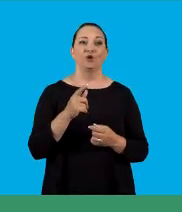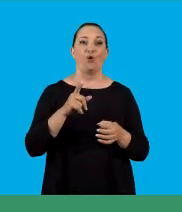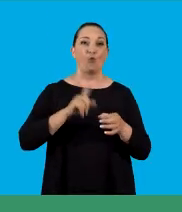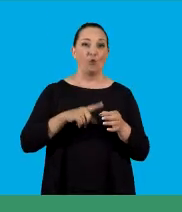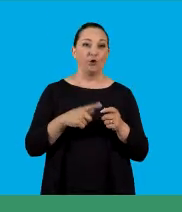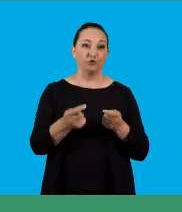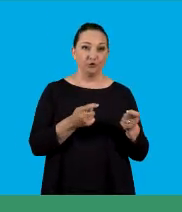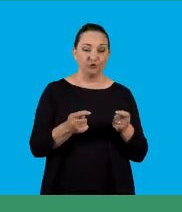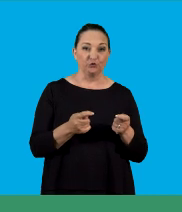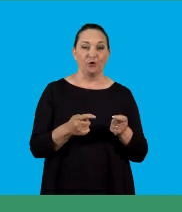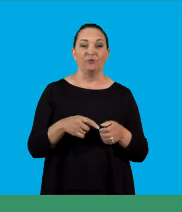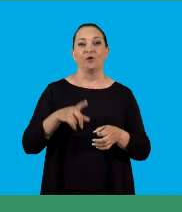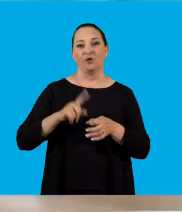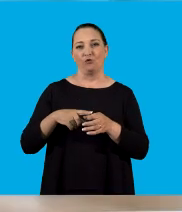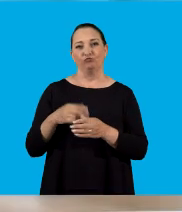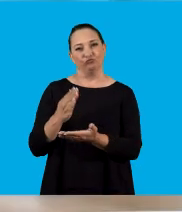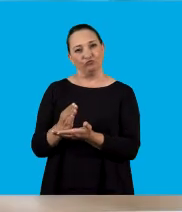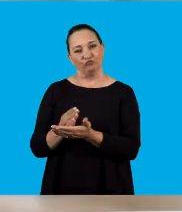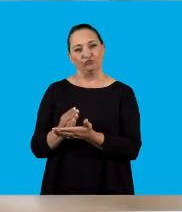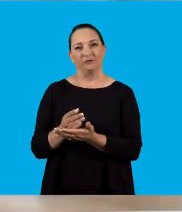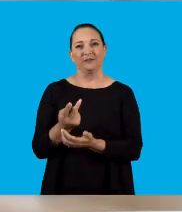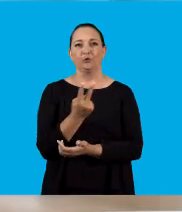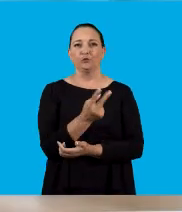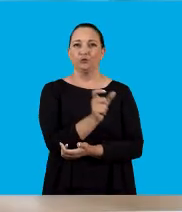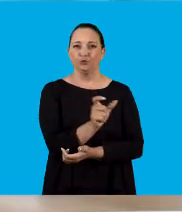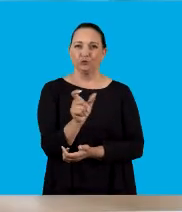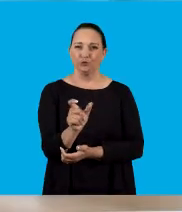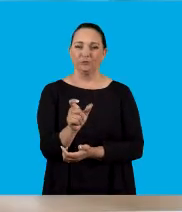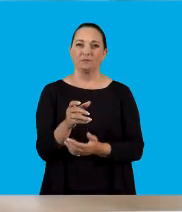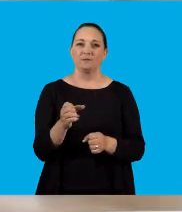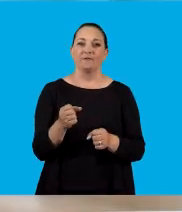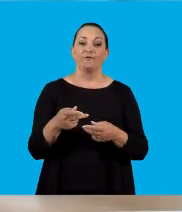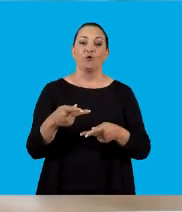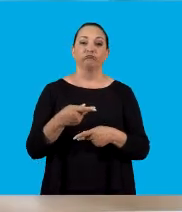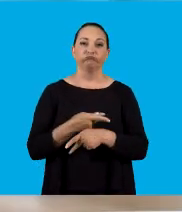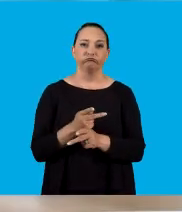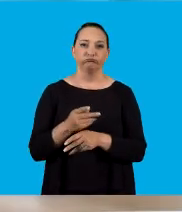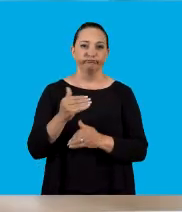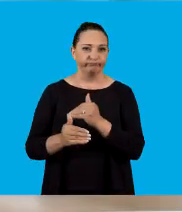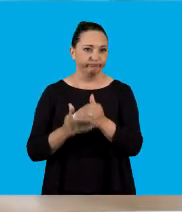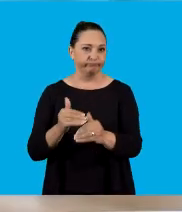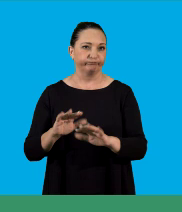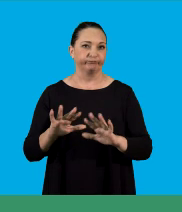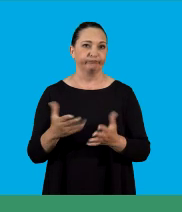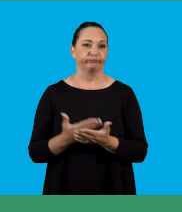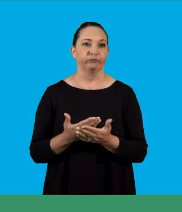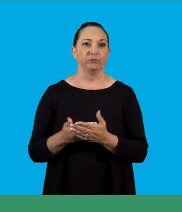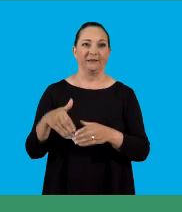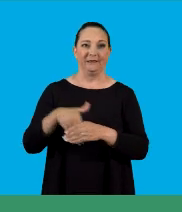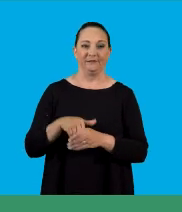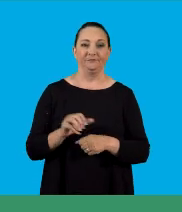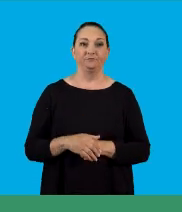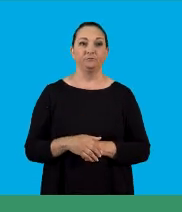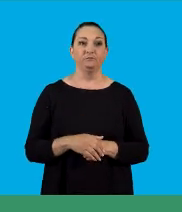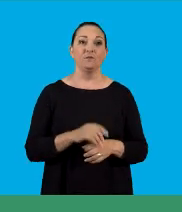control and quality assurance, to say these two terms are focused largely on the production process. Then you should also be able to know